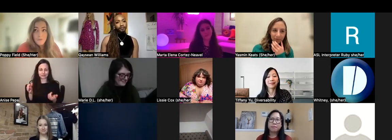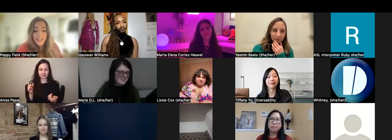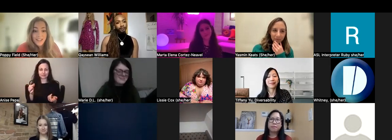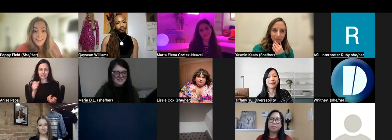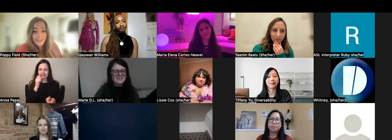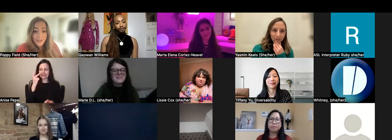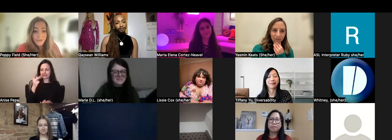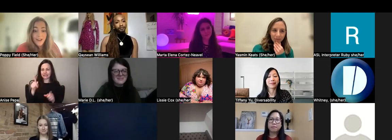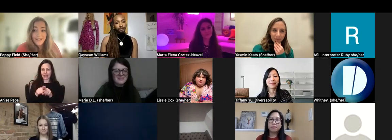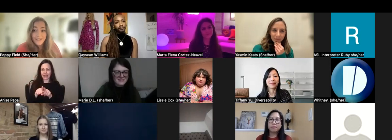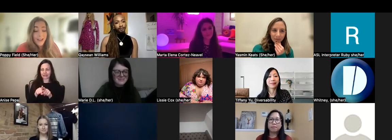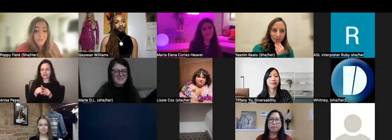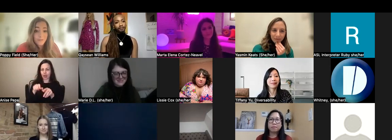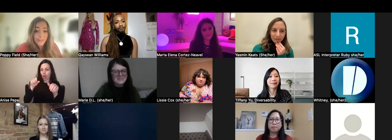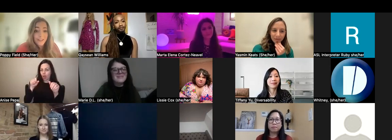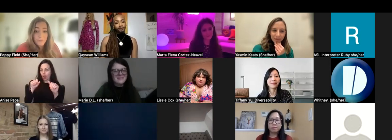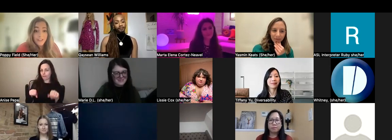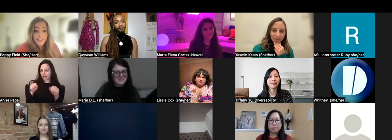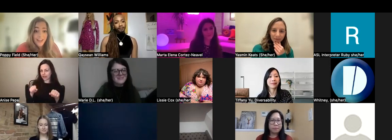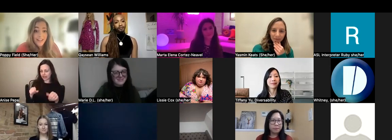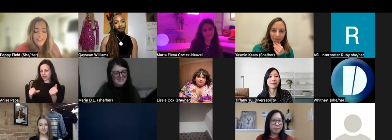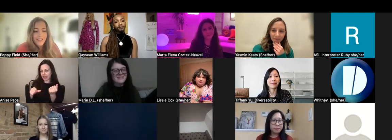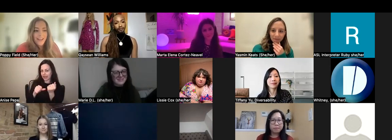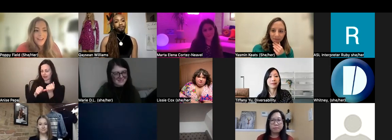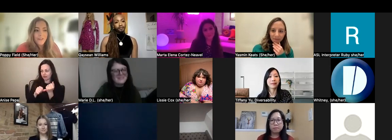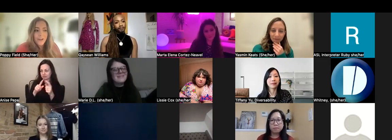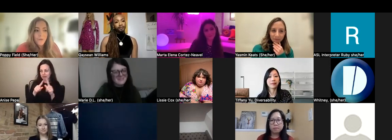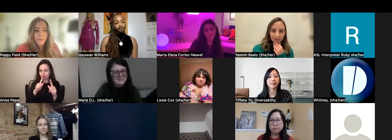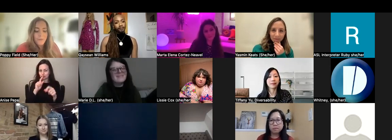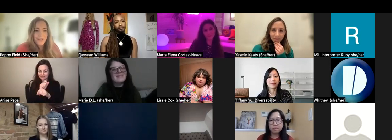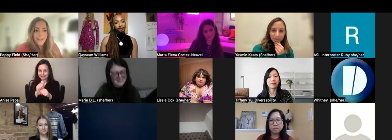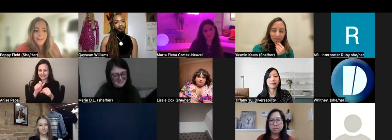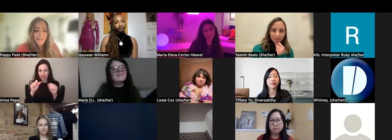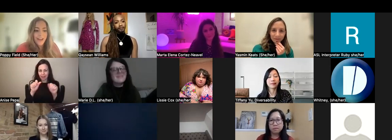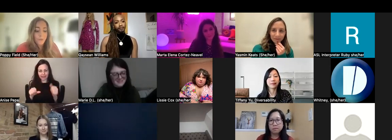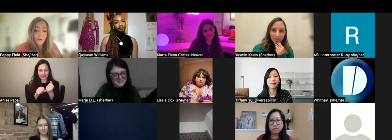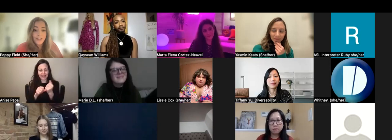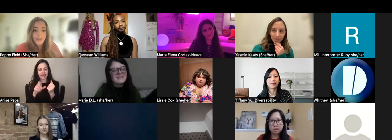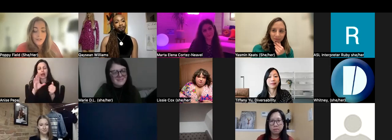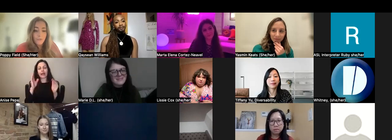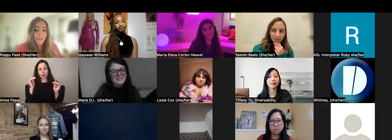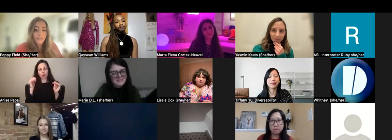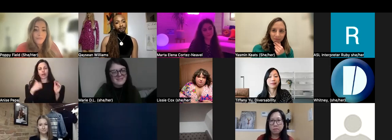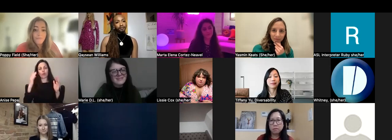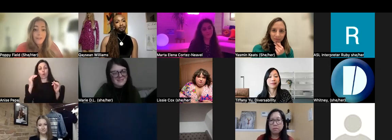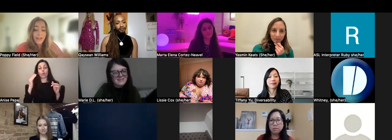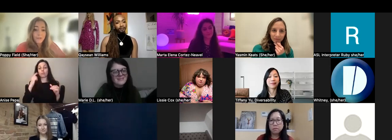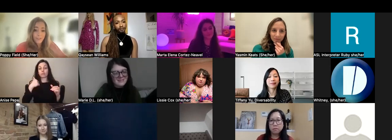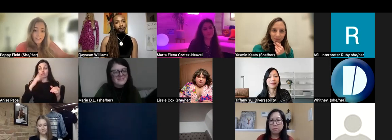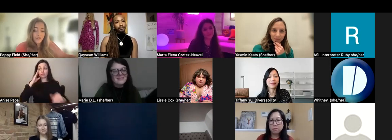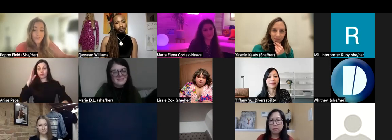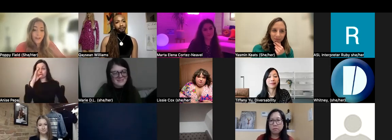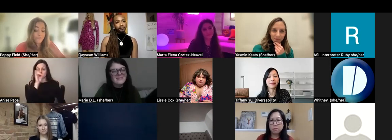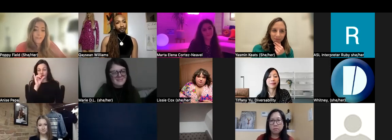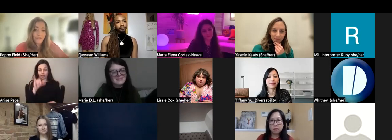as a mobility aid at all. And it is absolutely a mobility aid. And I really hope that we can get to that point with adaptive